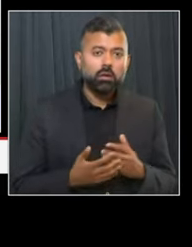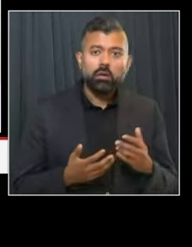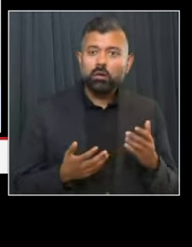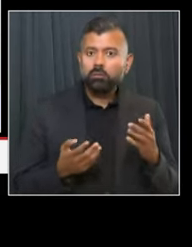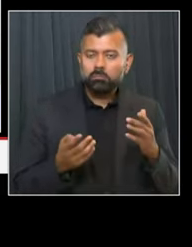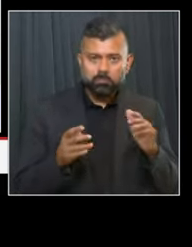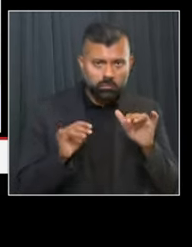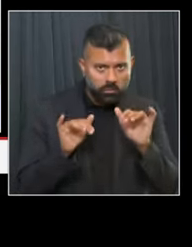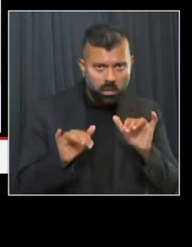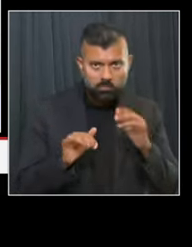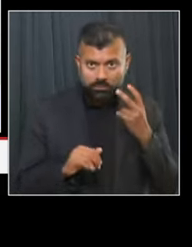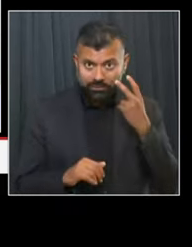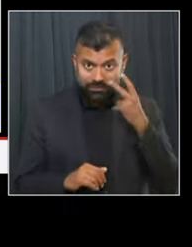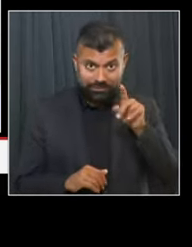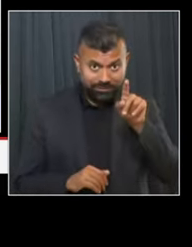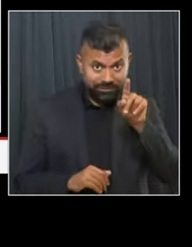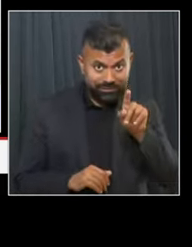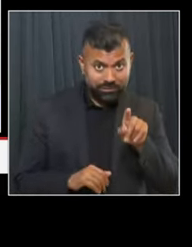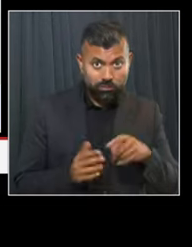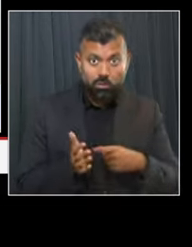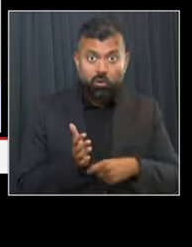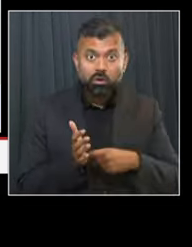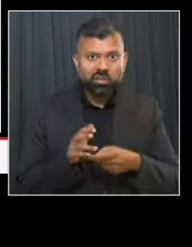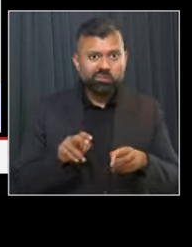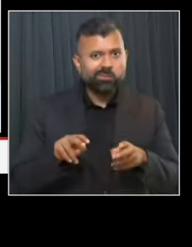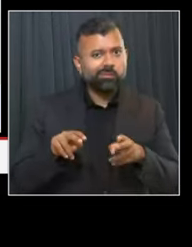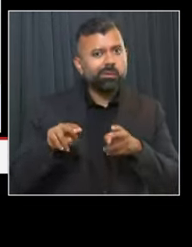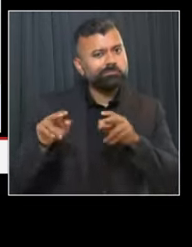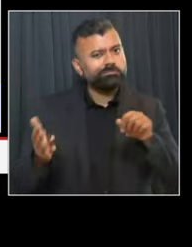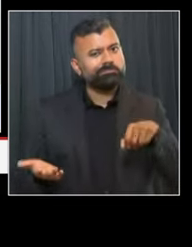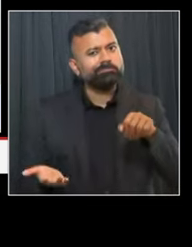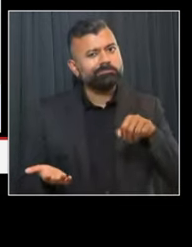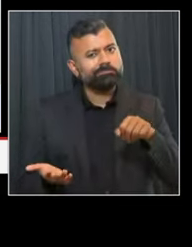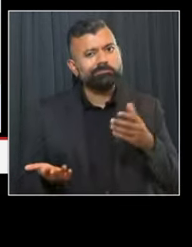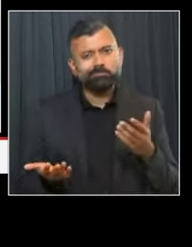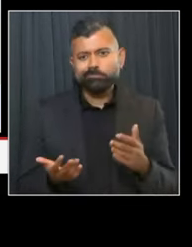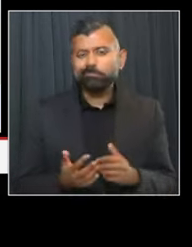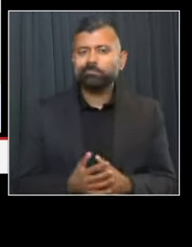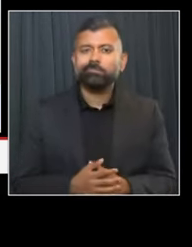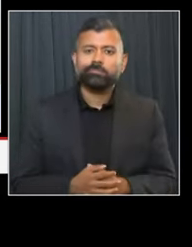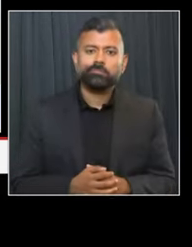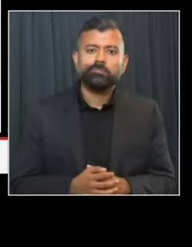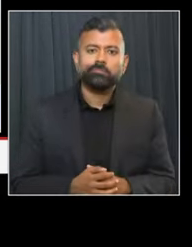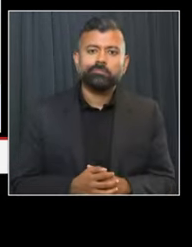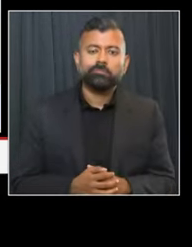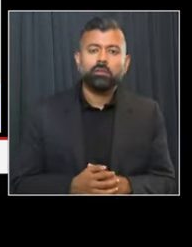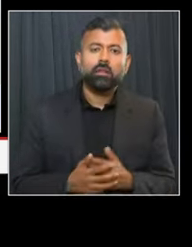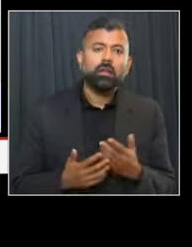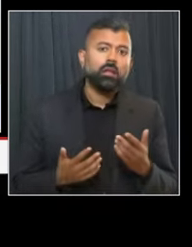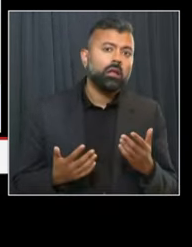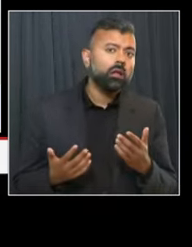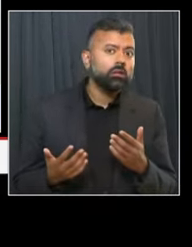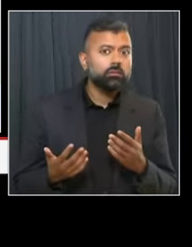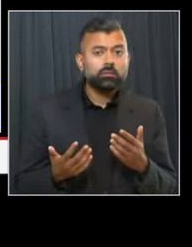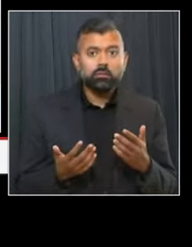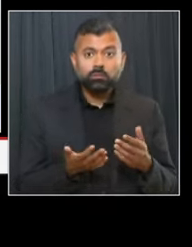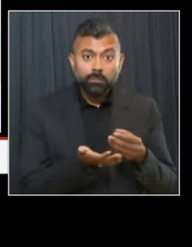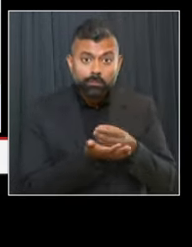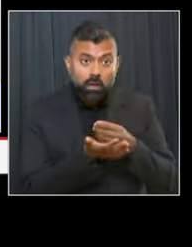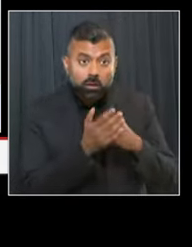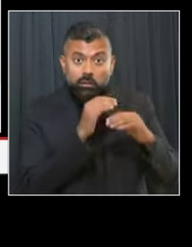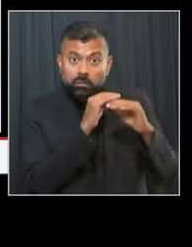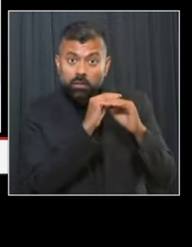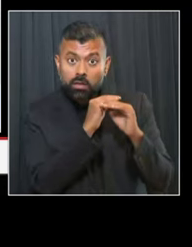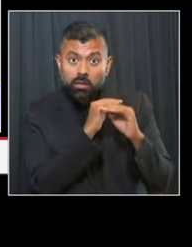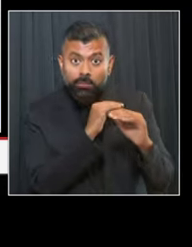if we had totally flat revenues that completely align with the existing financial plan, we still saw inflation and cost growth based on